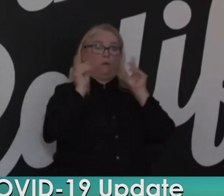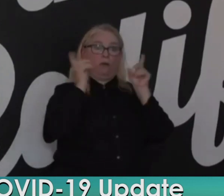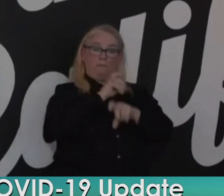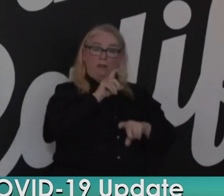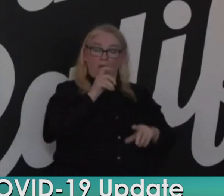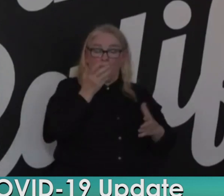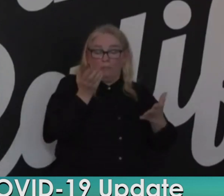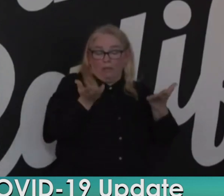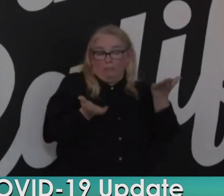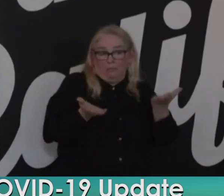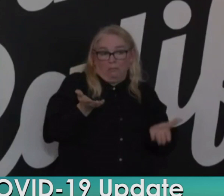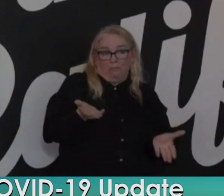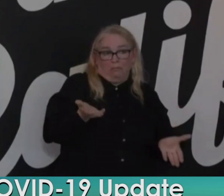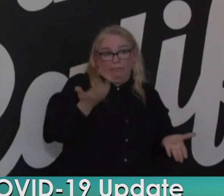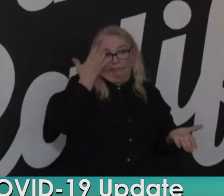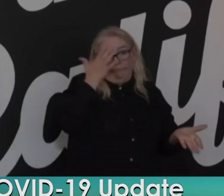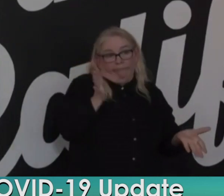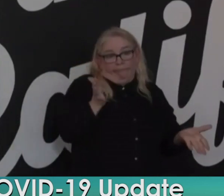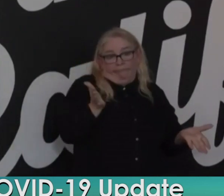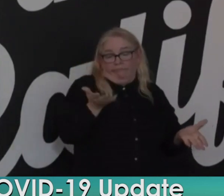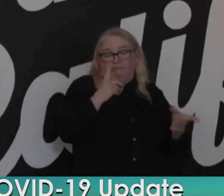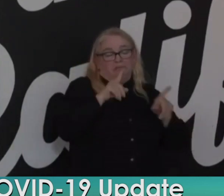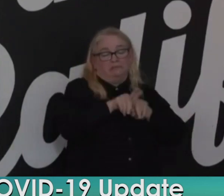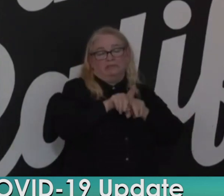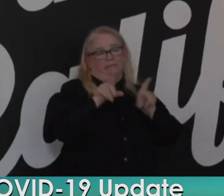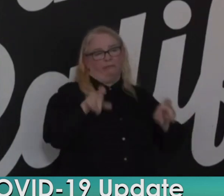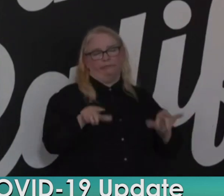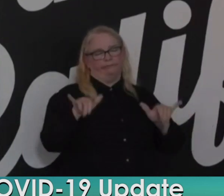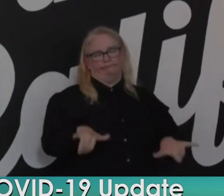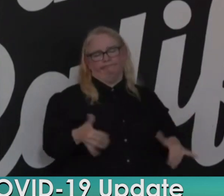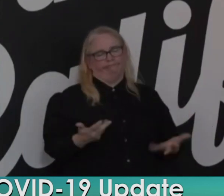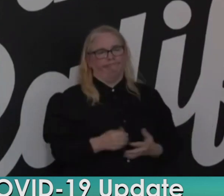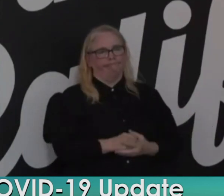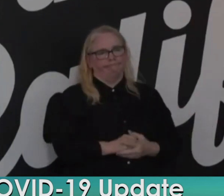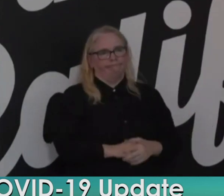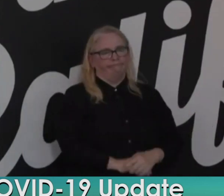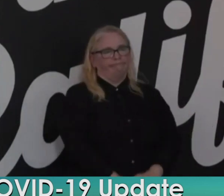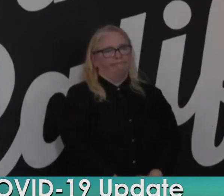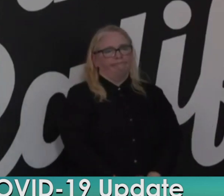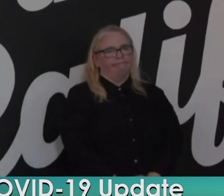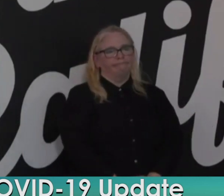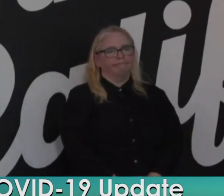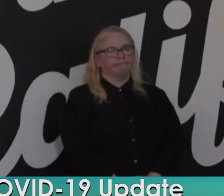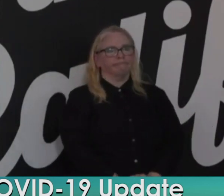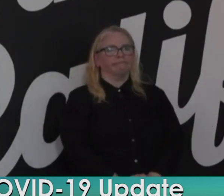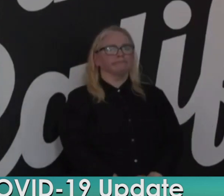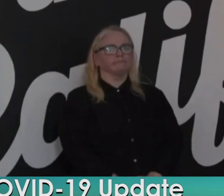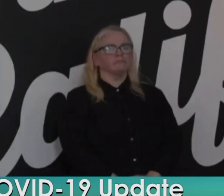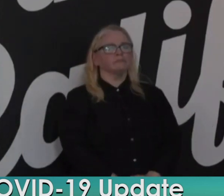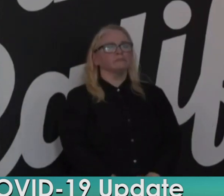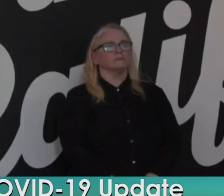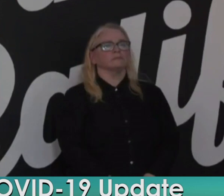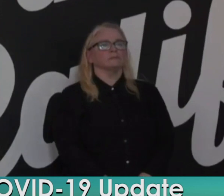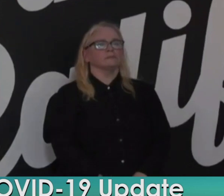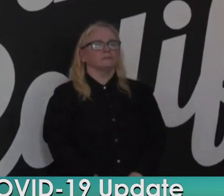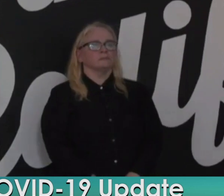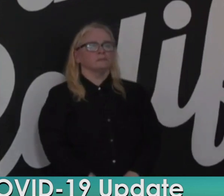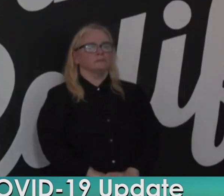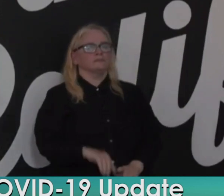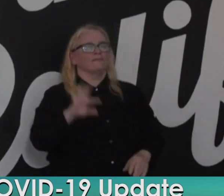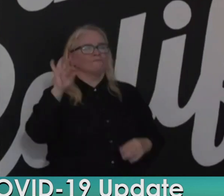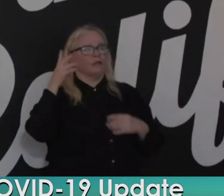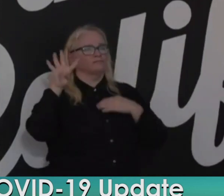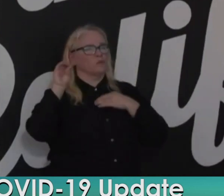the same question. Next question is from Sunsari Tensal with Fox 40. She says, Governor, it's been 1 week since Californians could apply for